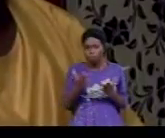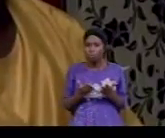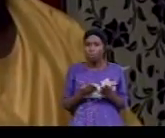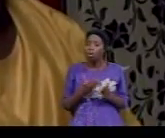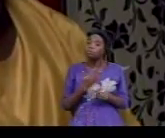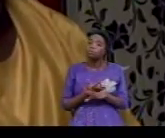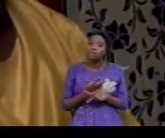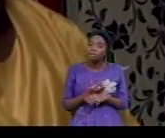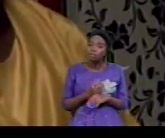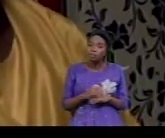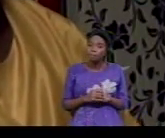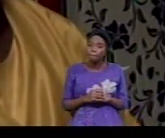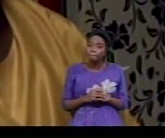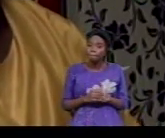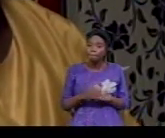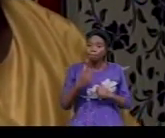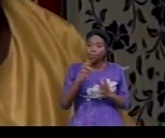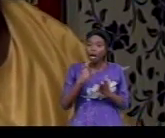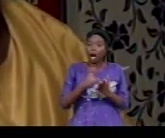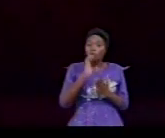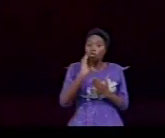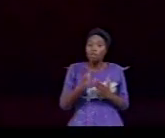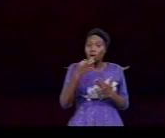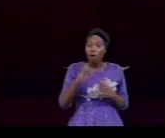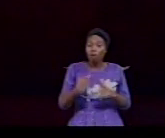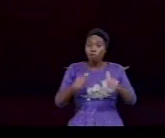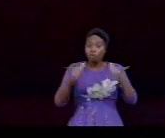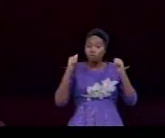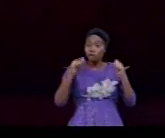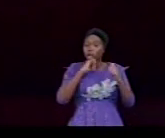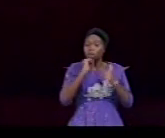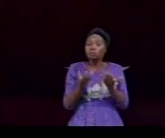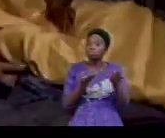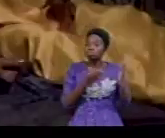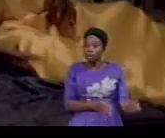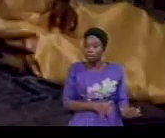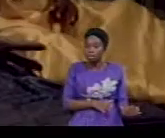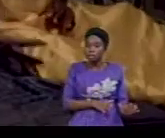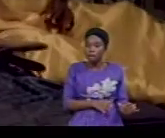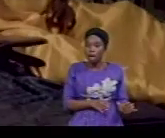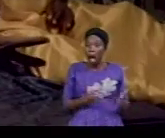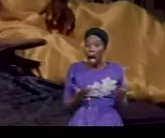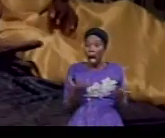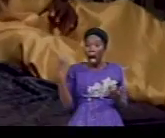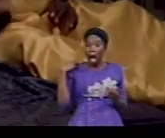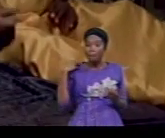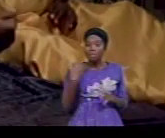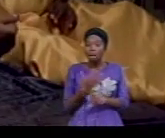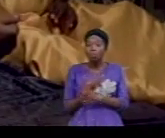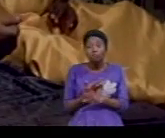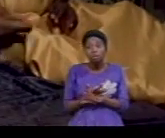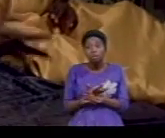The consequence of refusal is death. Oh! Master, please. Ah, Master, no!